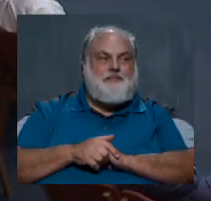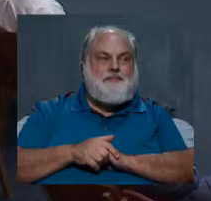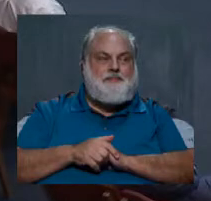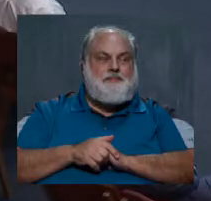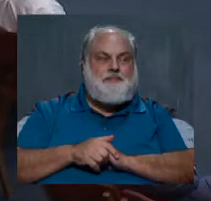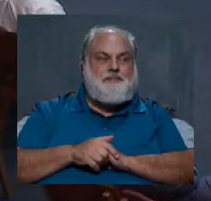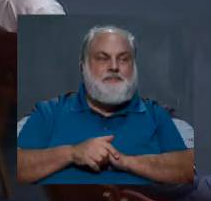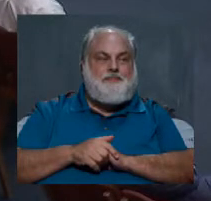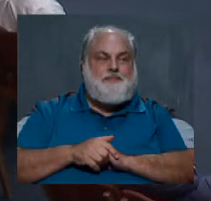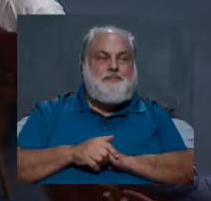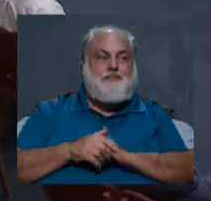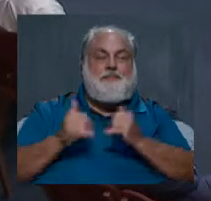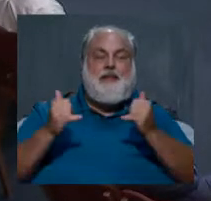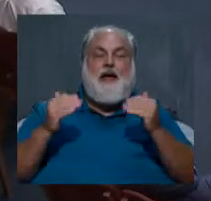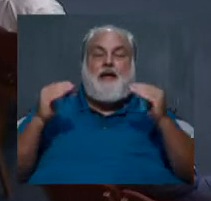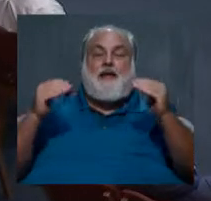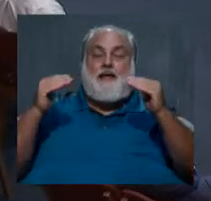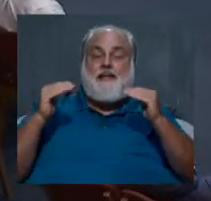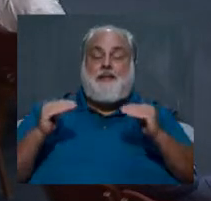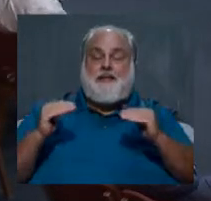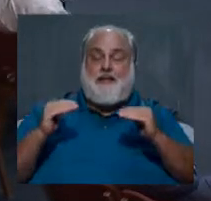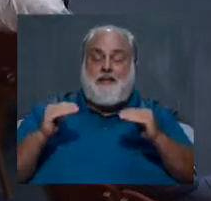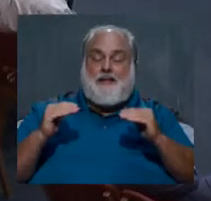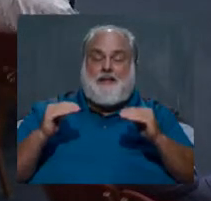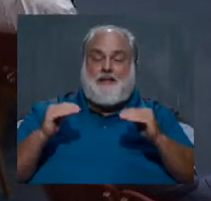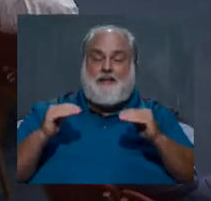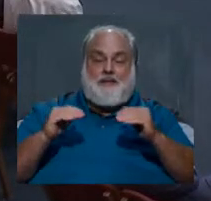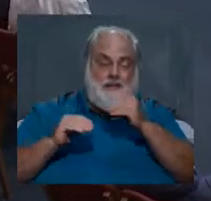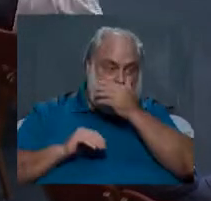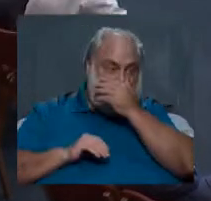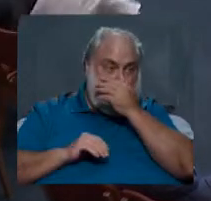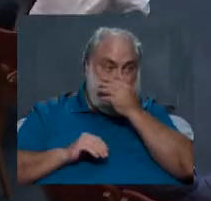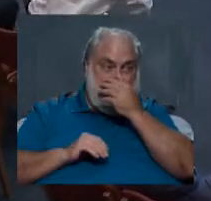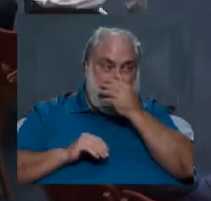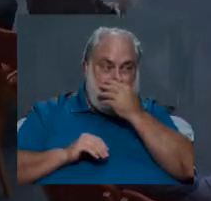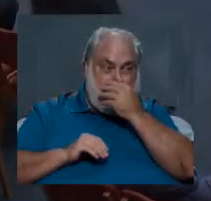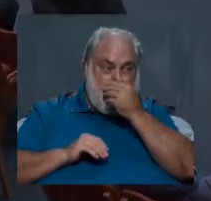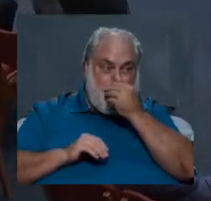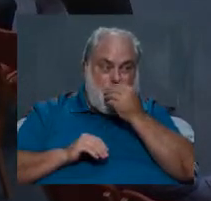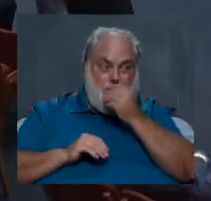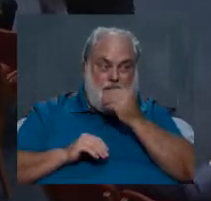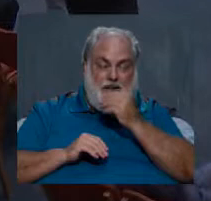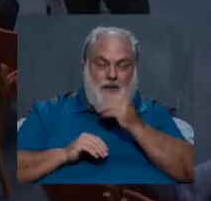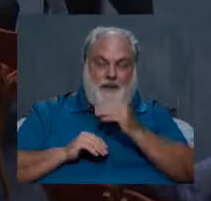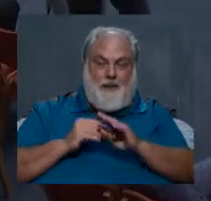Application passes. We're going to move on to the next item before kickoff time.